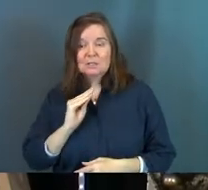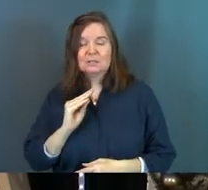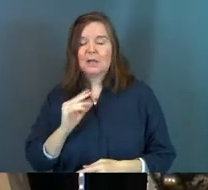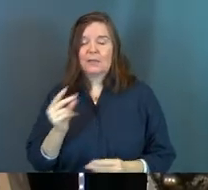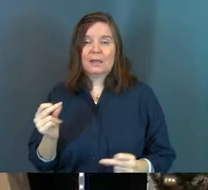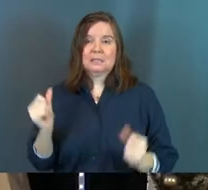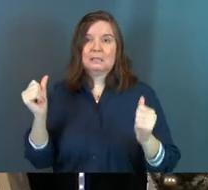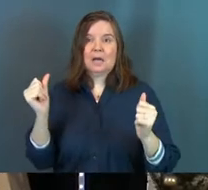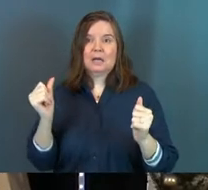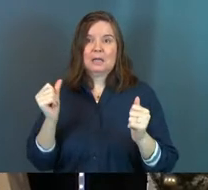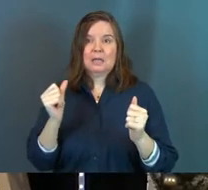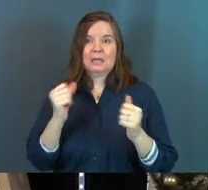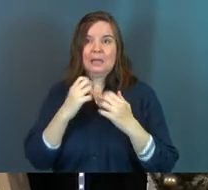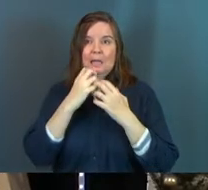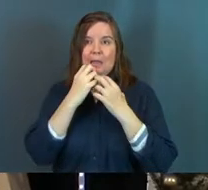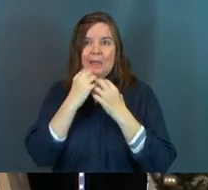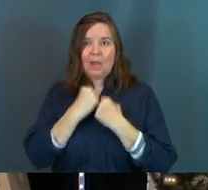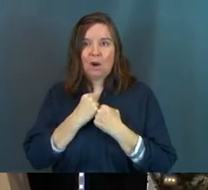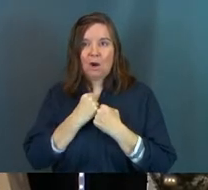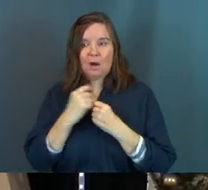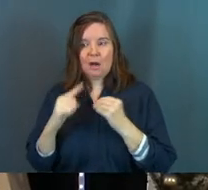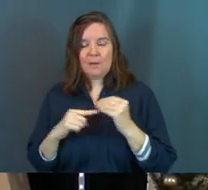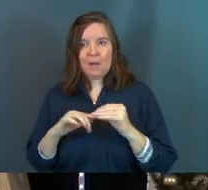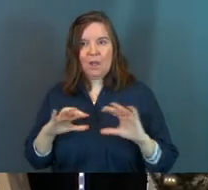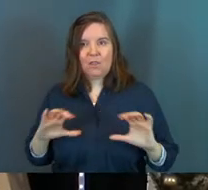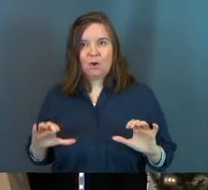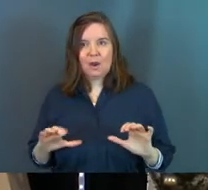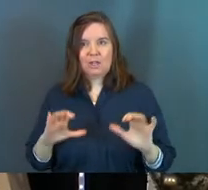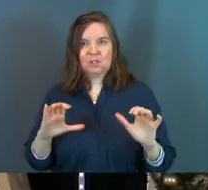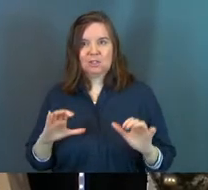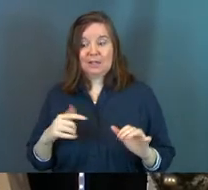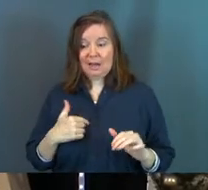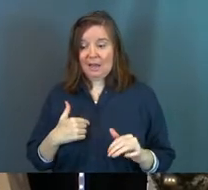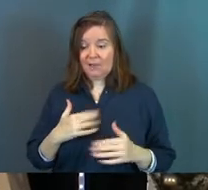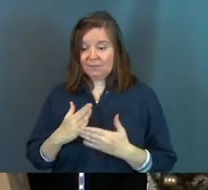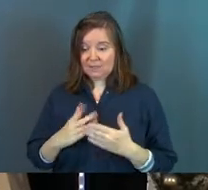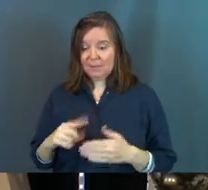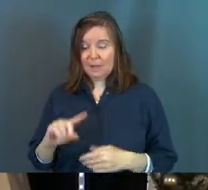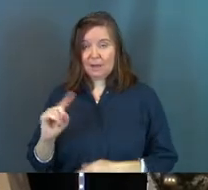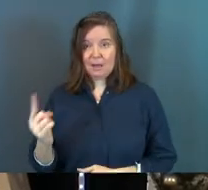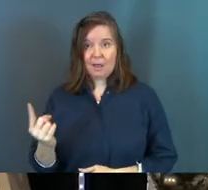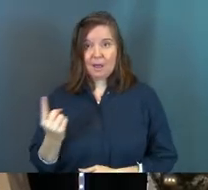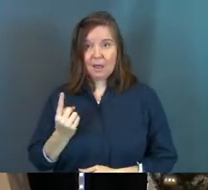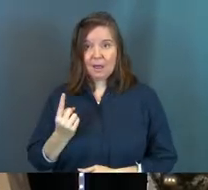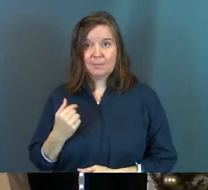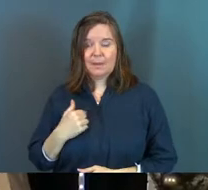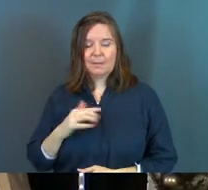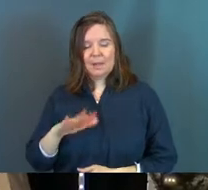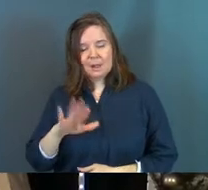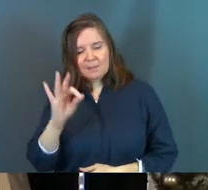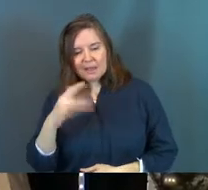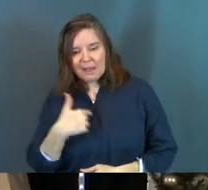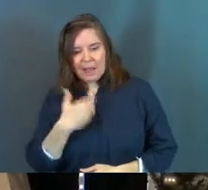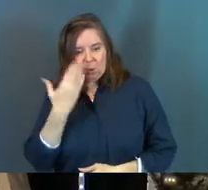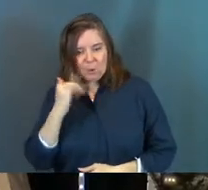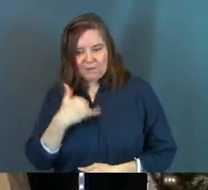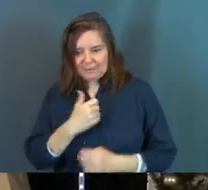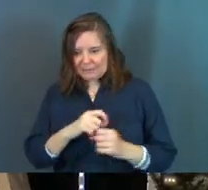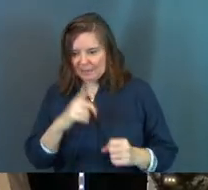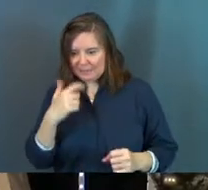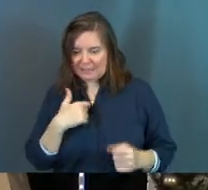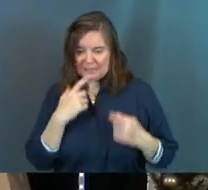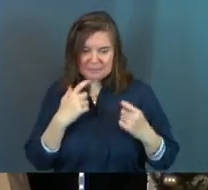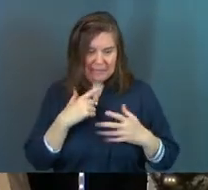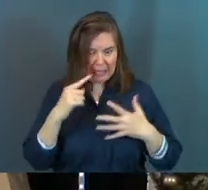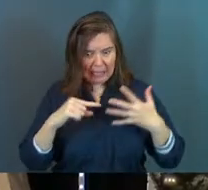they suddenly care about their actions. And I've had some of them come to me and be like, Pastor, I don't even know if I'm saved because